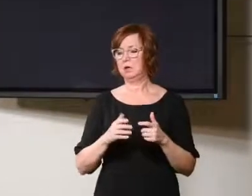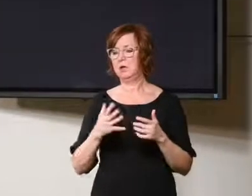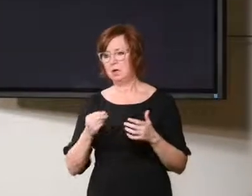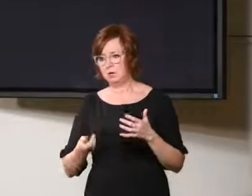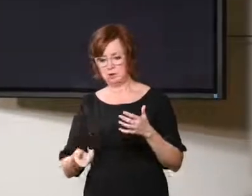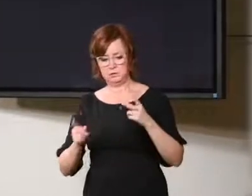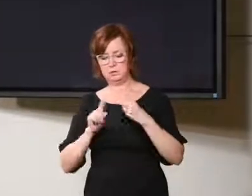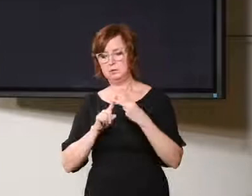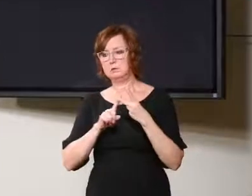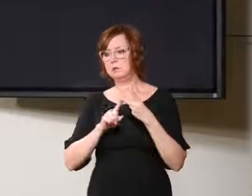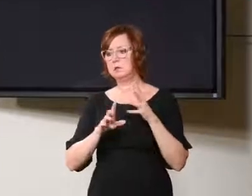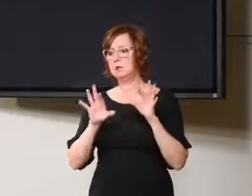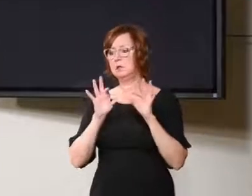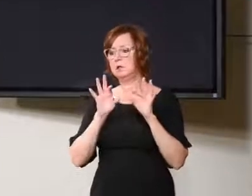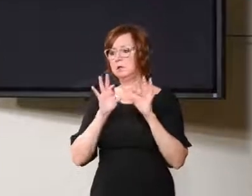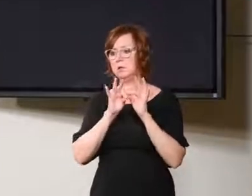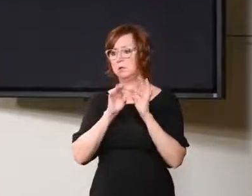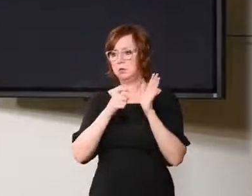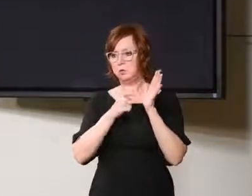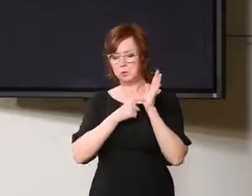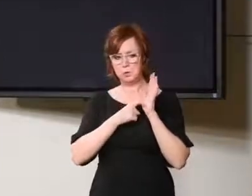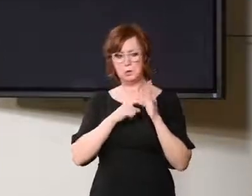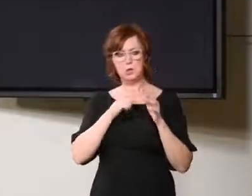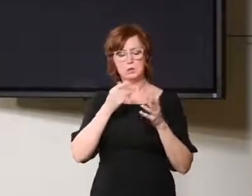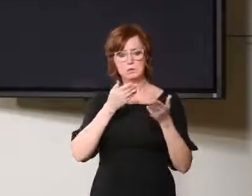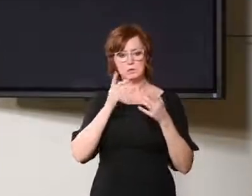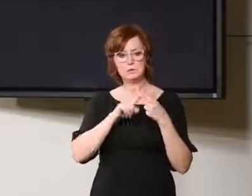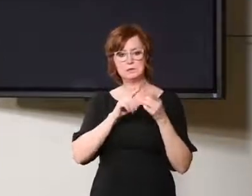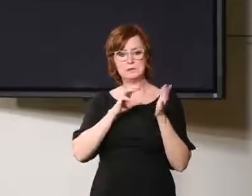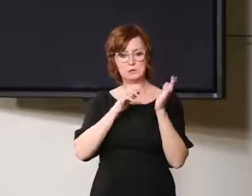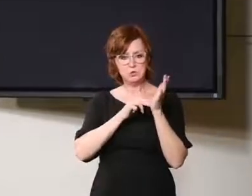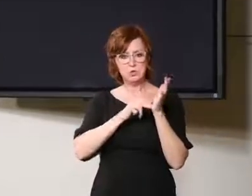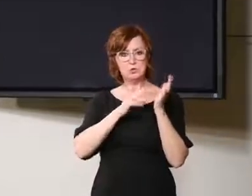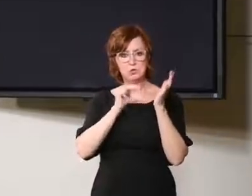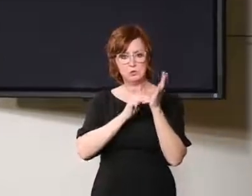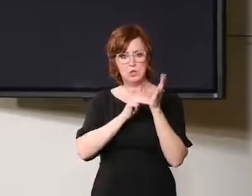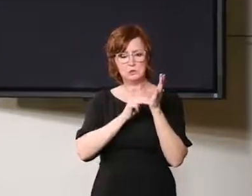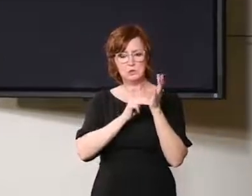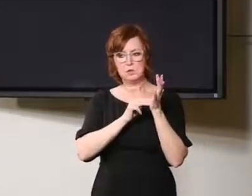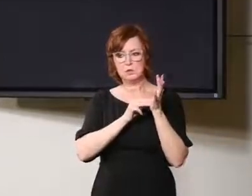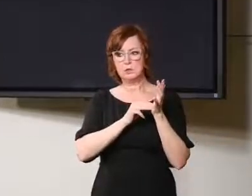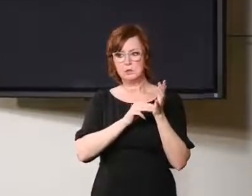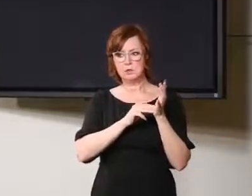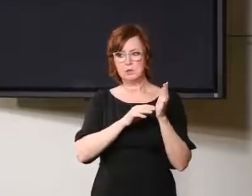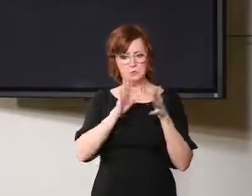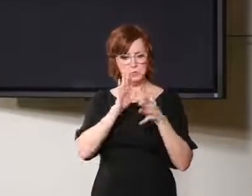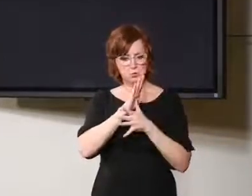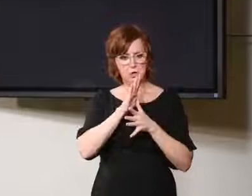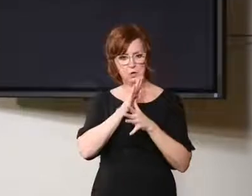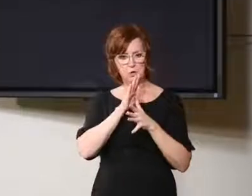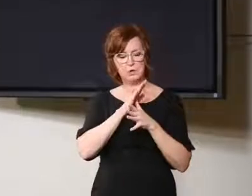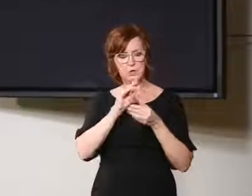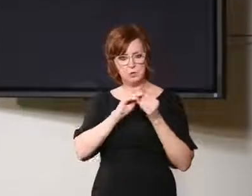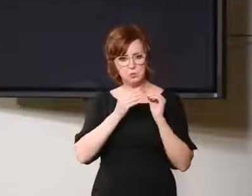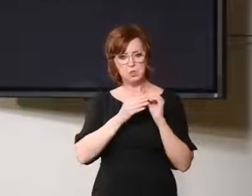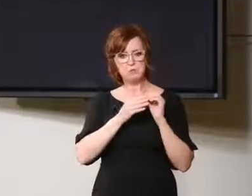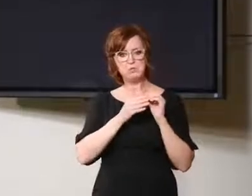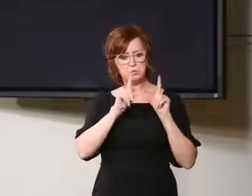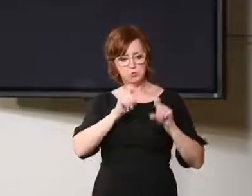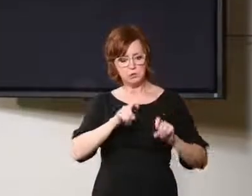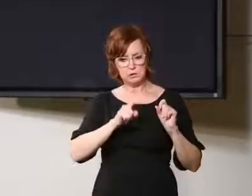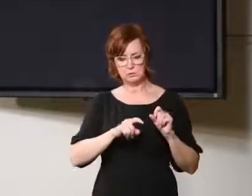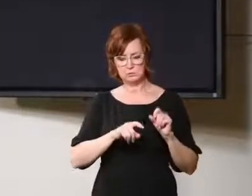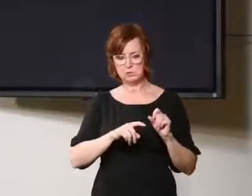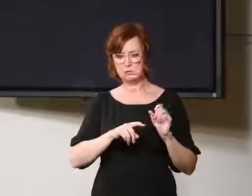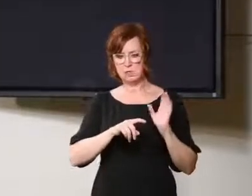services, healthcare, other services that at the first sign of symptoms, they need to be tested so that if they're negative, they continue to work as long as they don't have